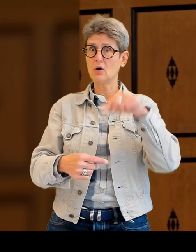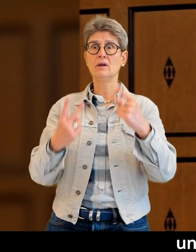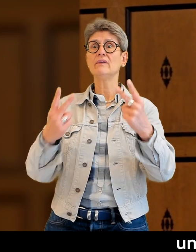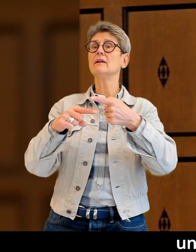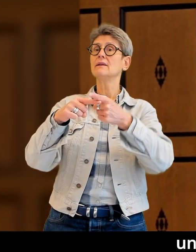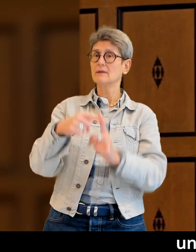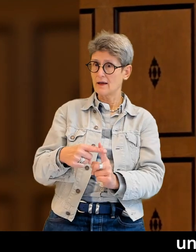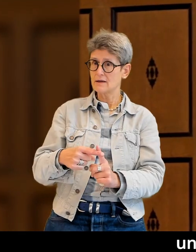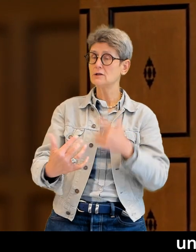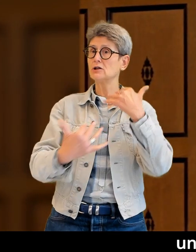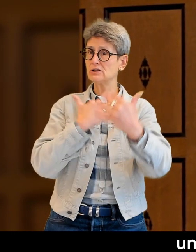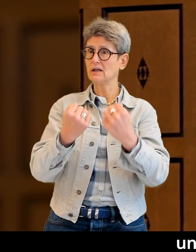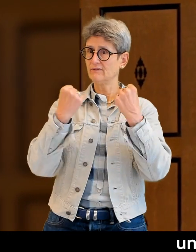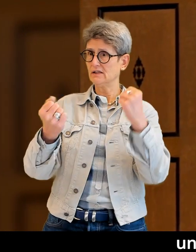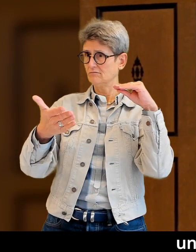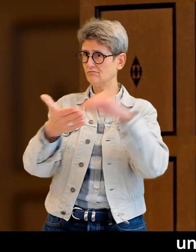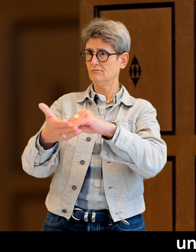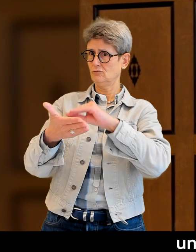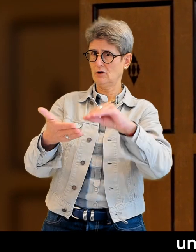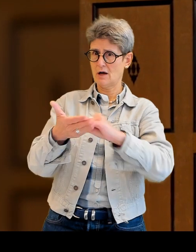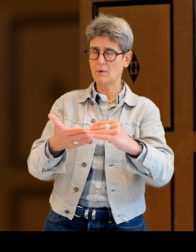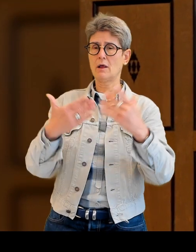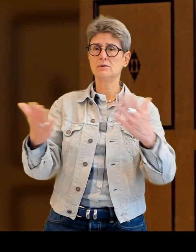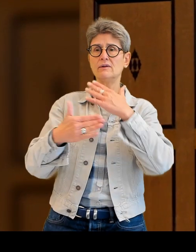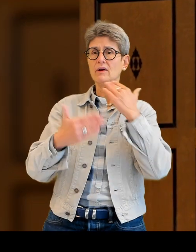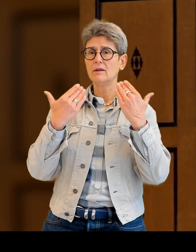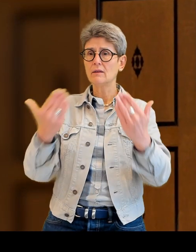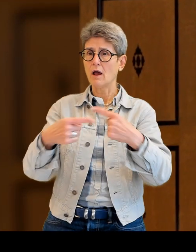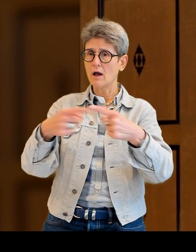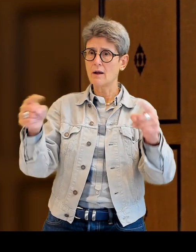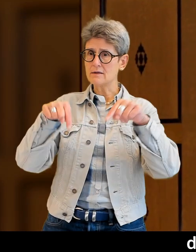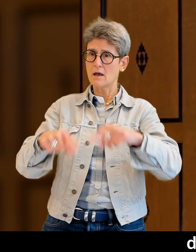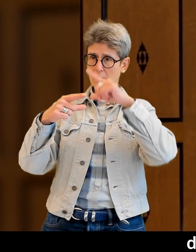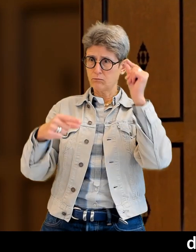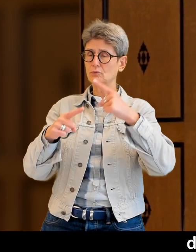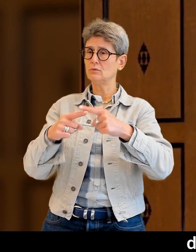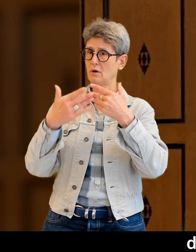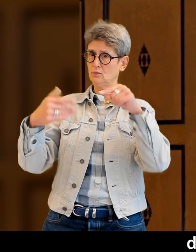together. And today, we write an important chapter of the story. So thank you all very much for being here.